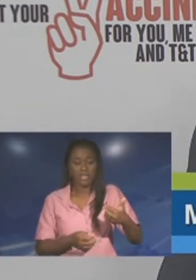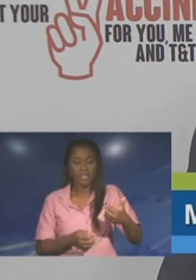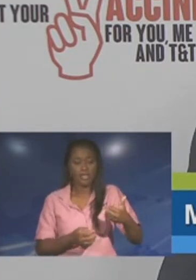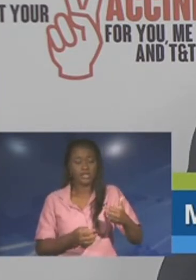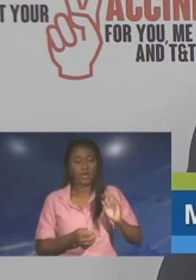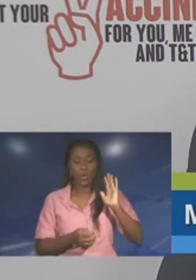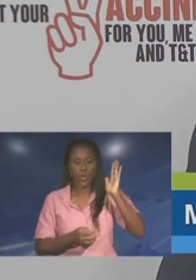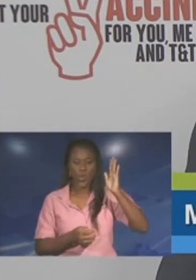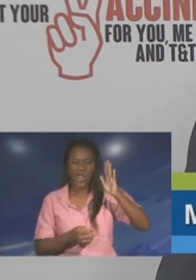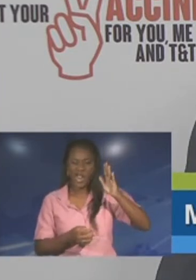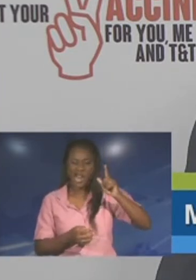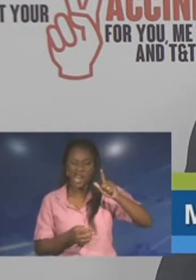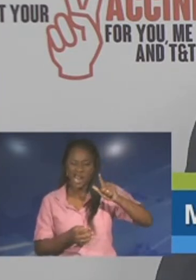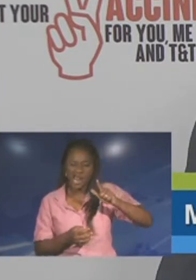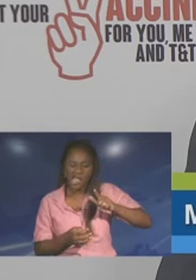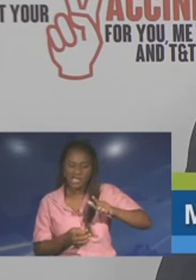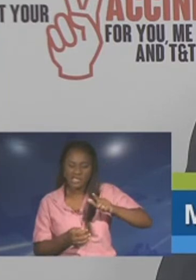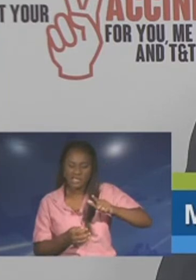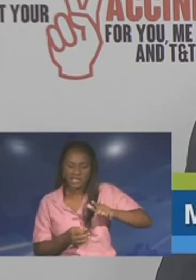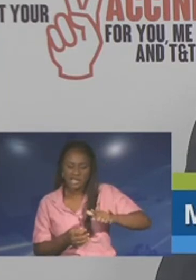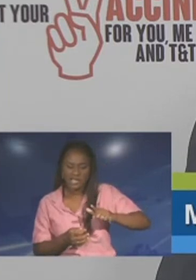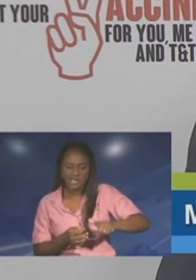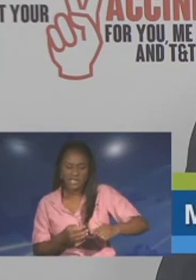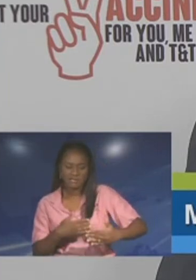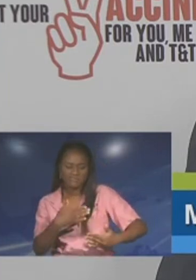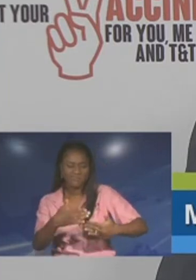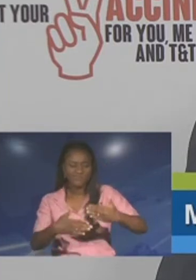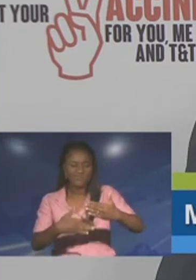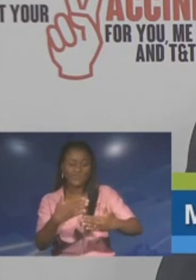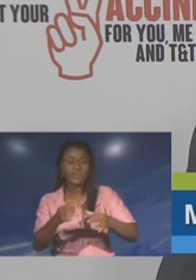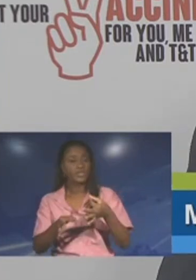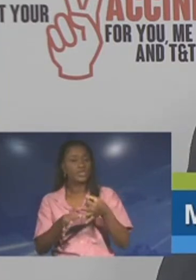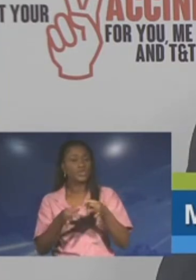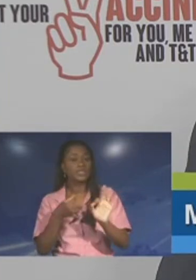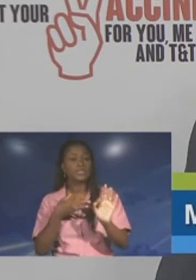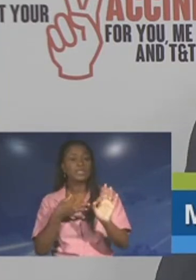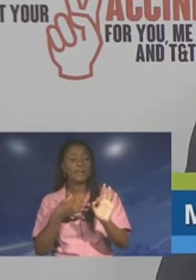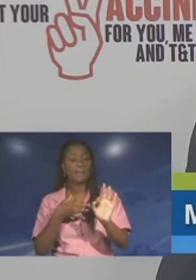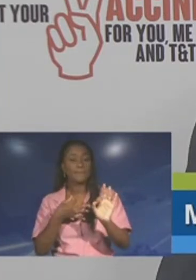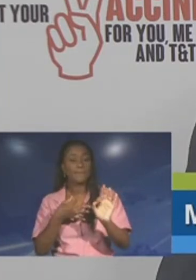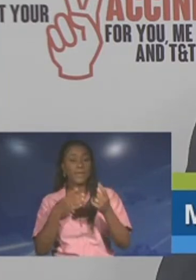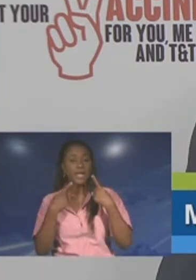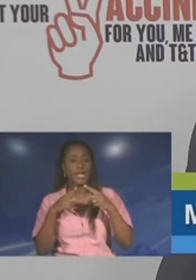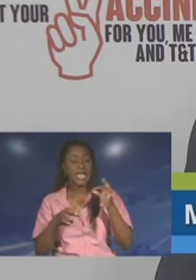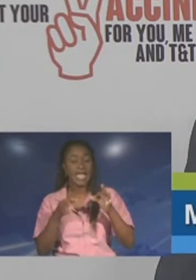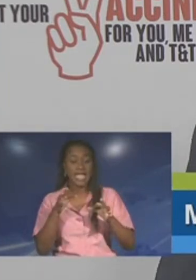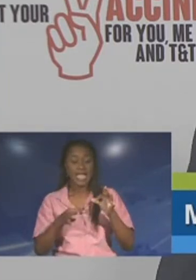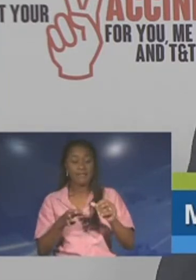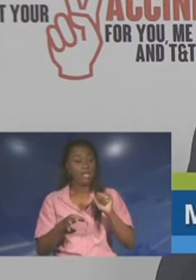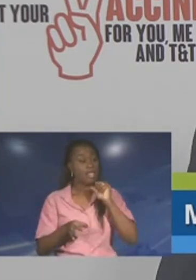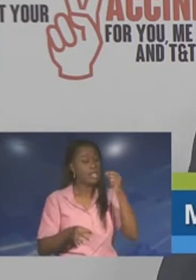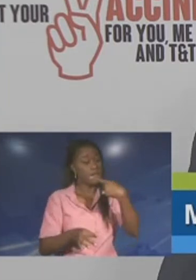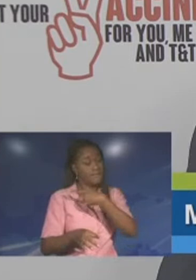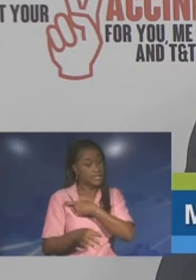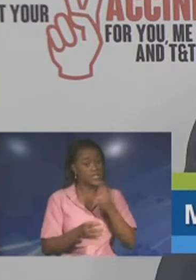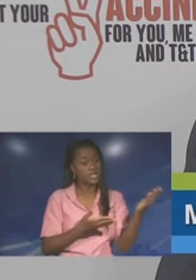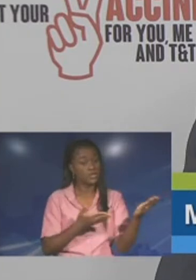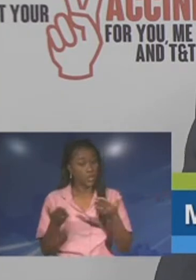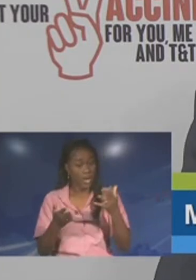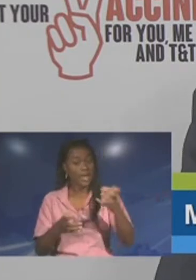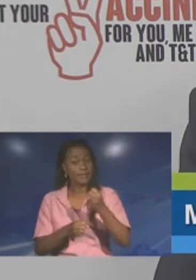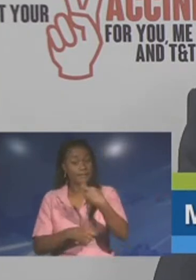over time. So the simple message is this morning, if you are not vaccinated, get